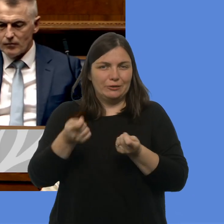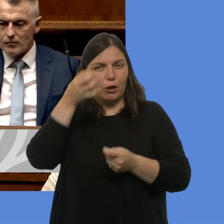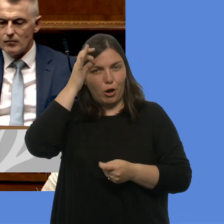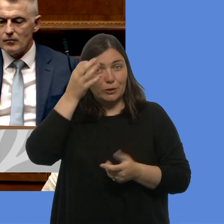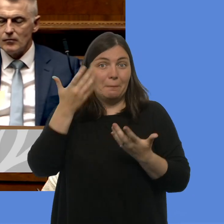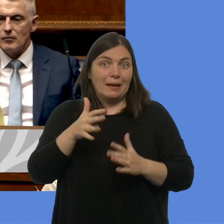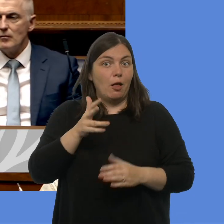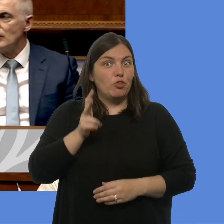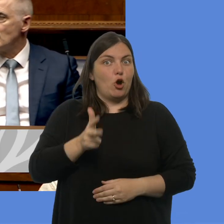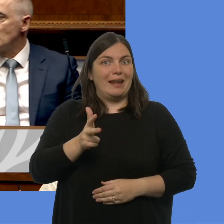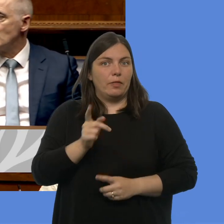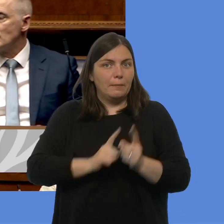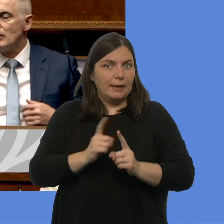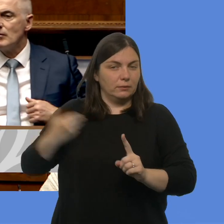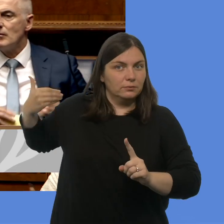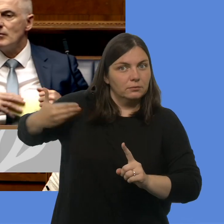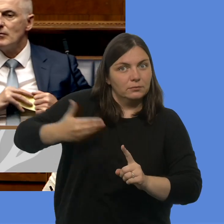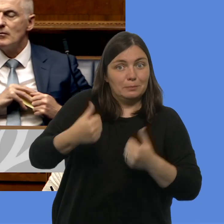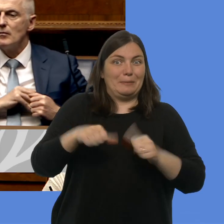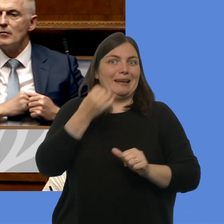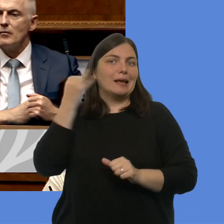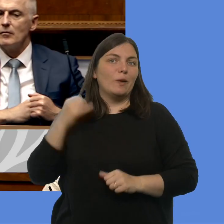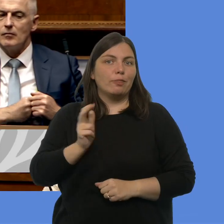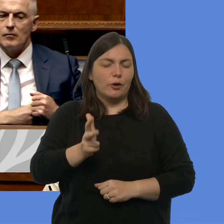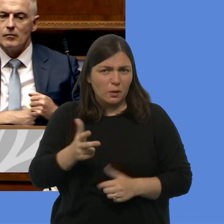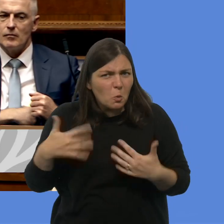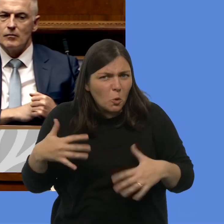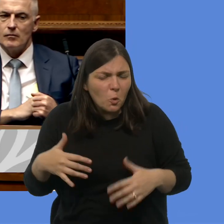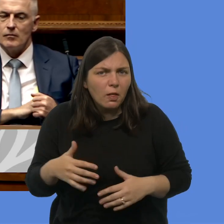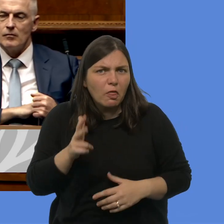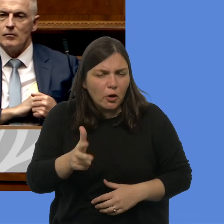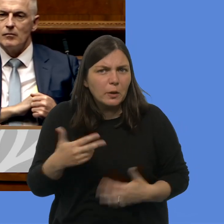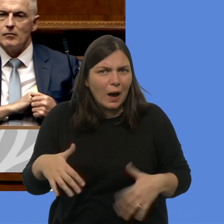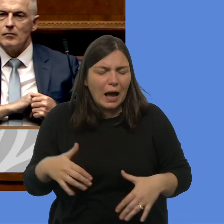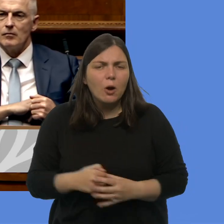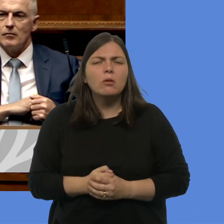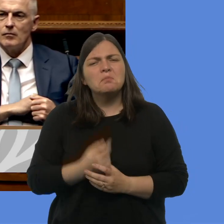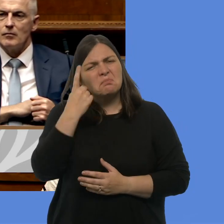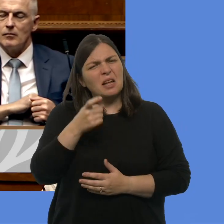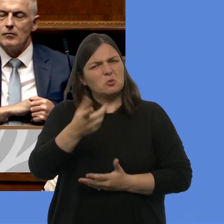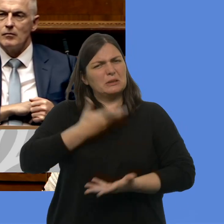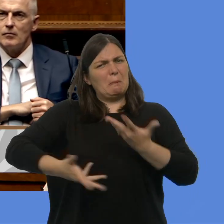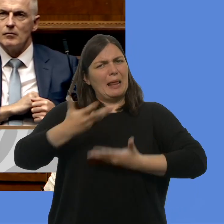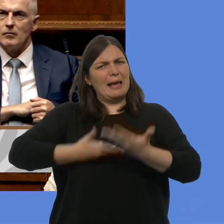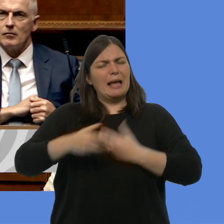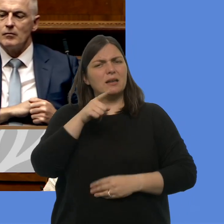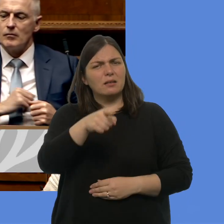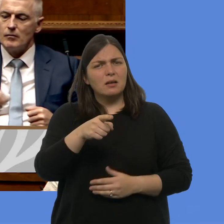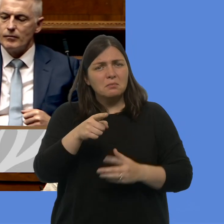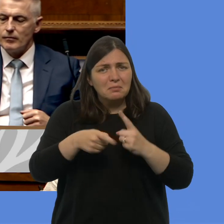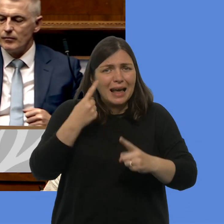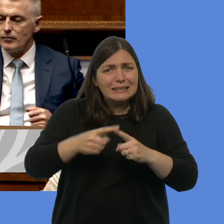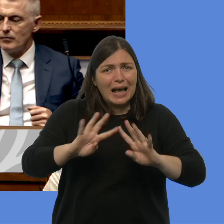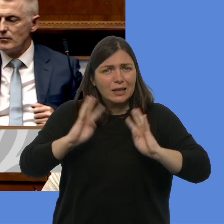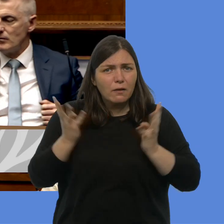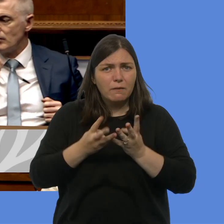very significant milestone. So then, looking ahead, can you outline for us how the Executive can build on that important work that has already